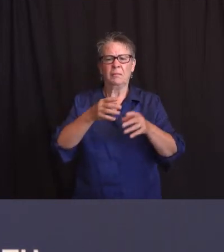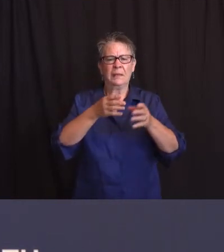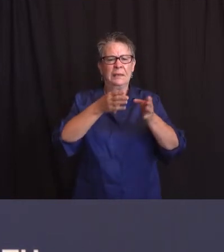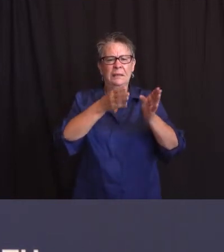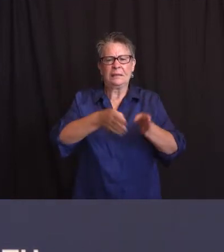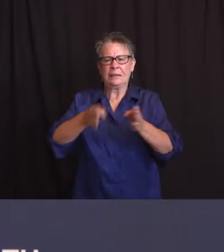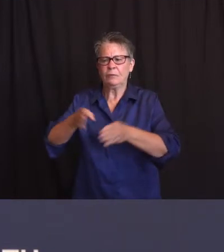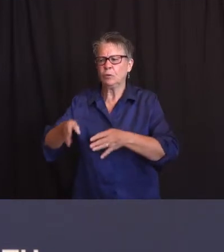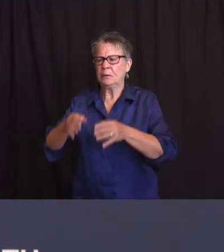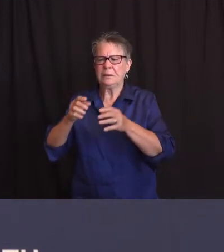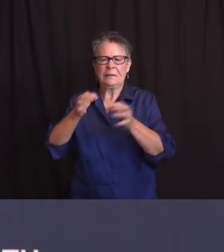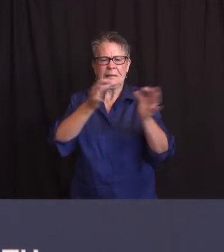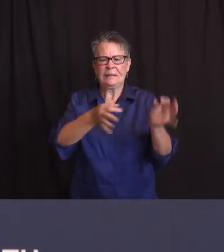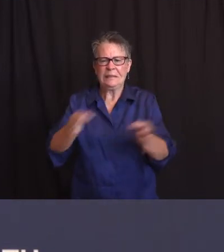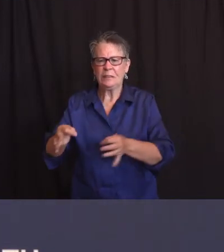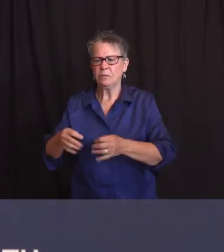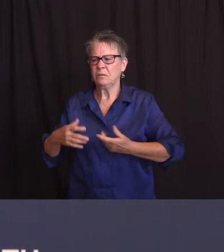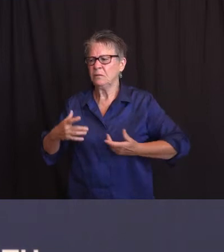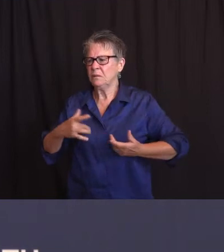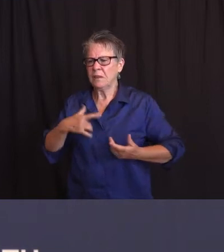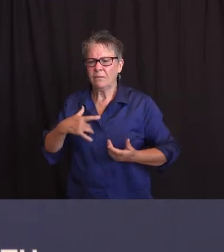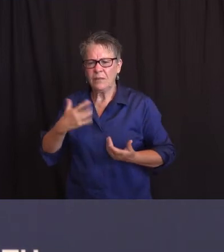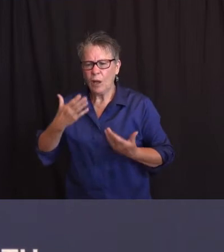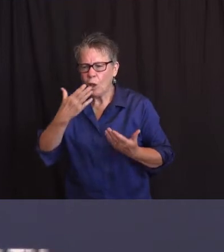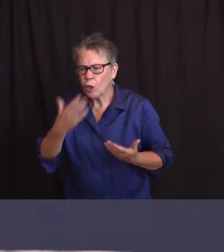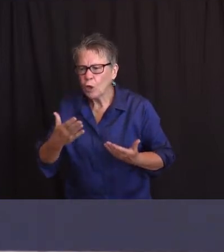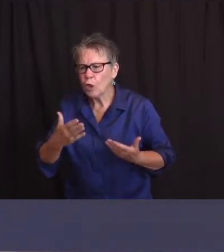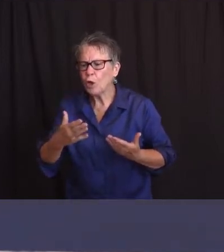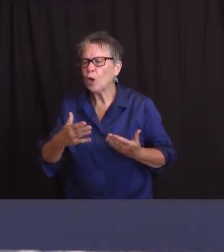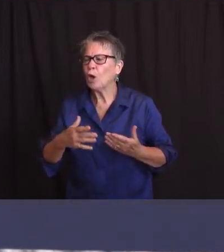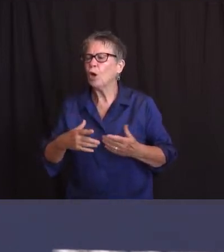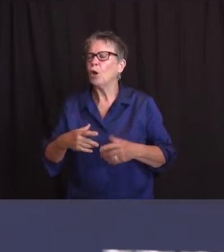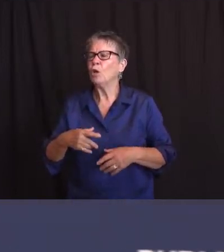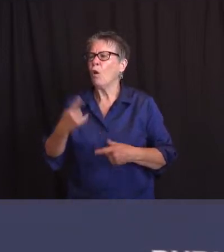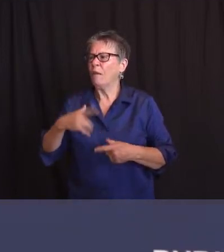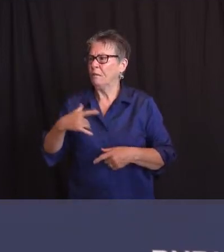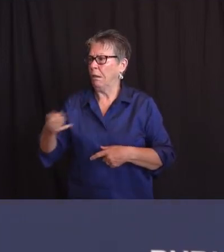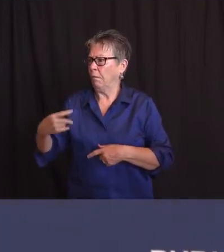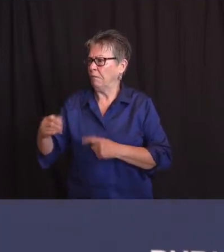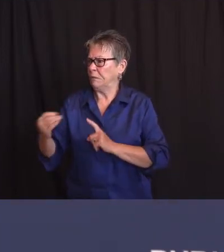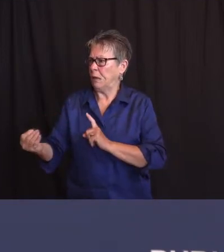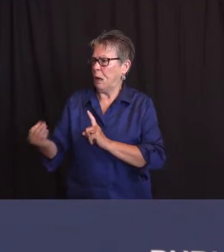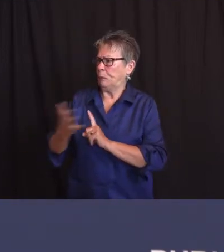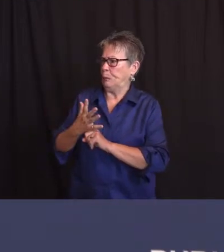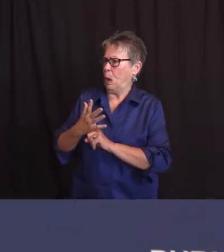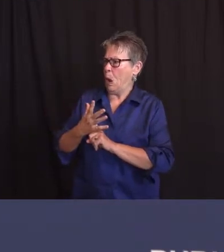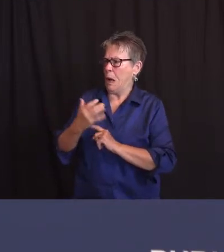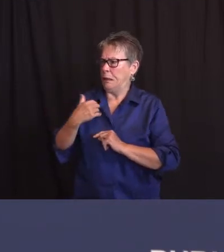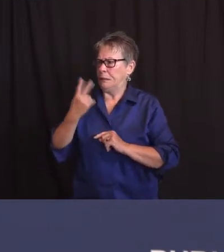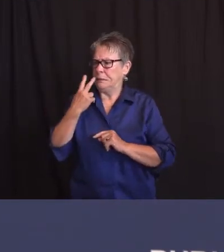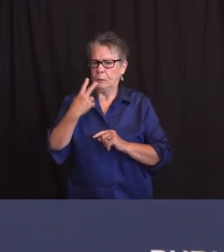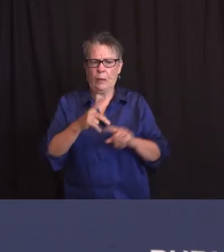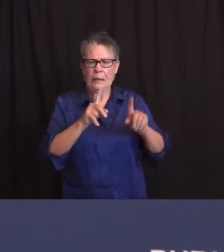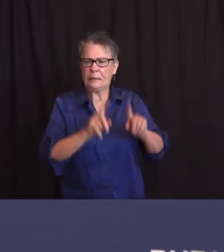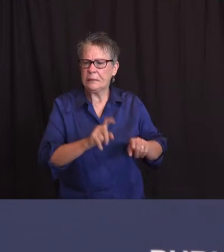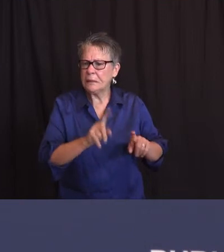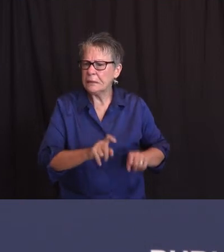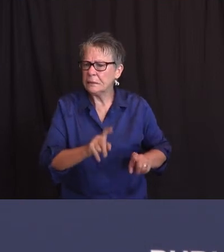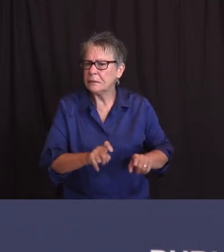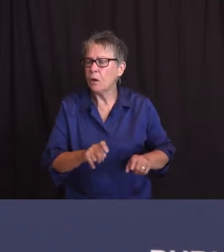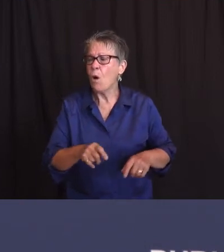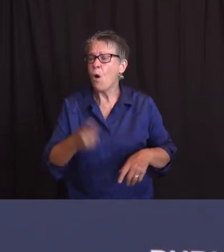exposed to a group of unvaccinated folks, they should go get tested. Especially if you've been in a group, if you've been vacationing and you've been with a group that you don't